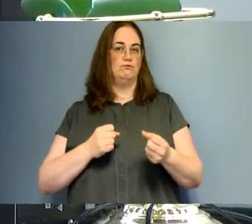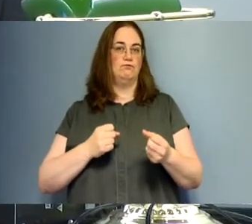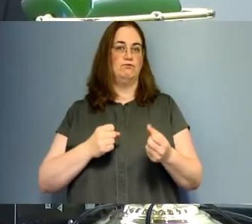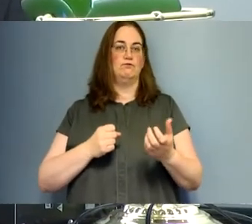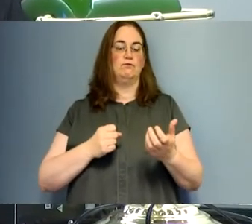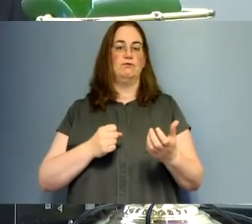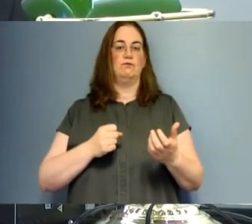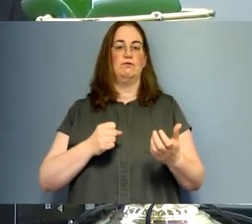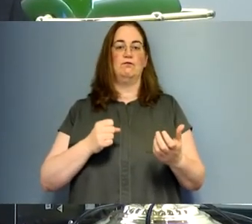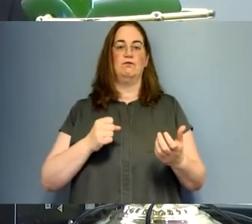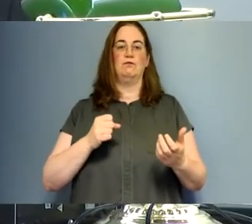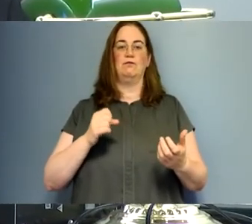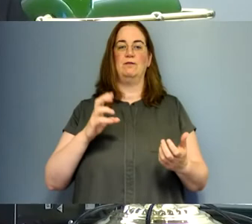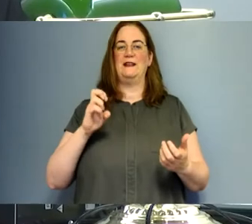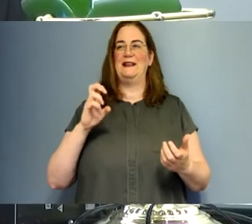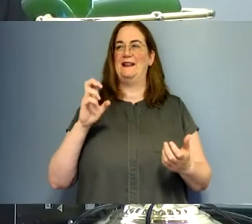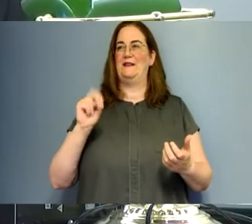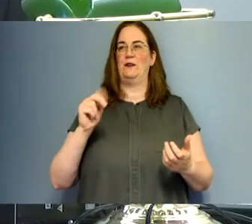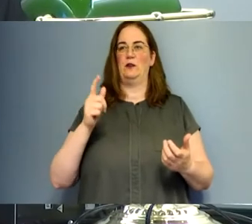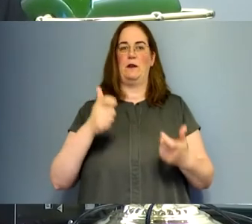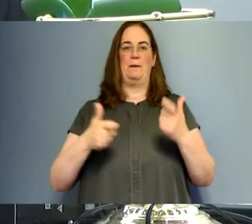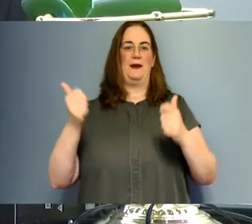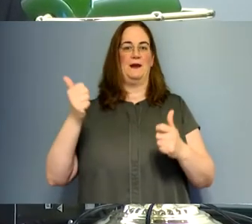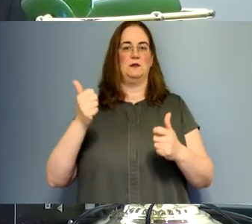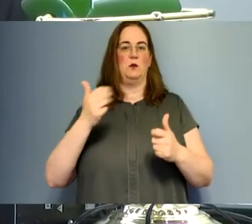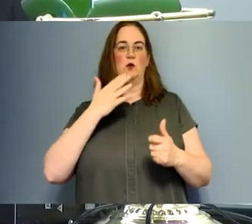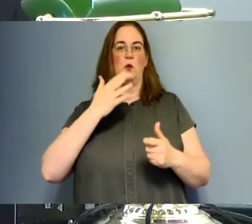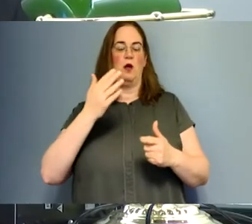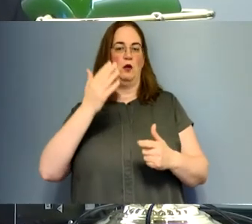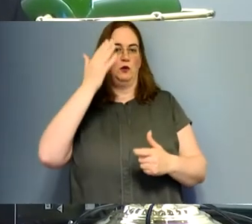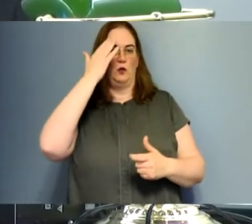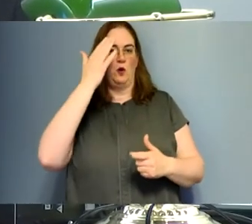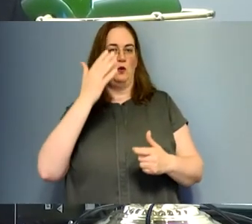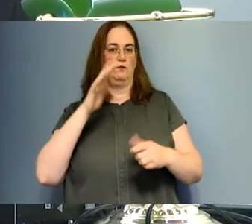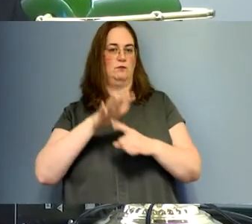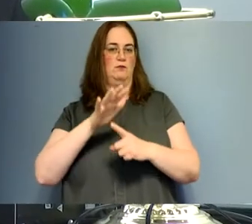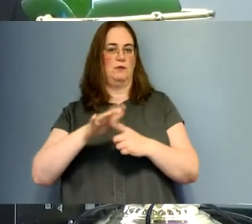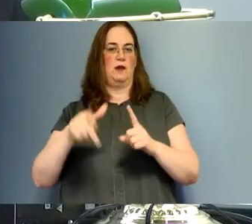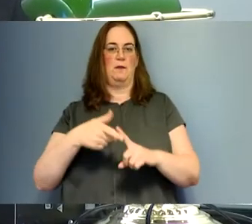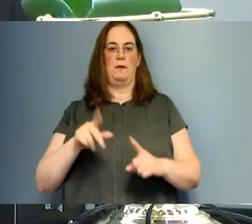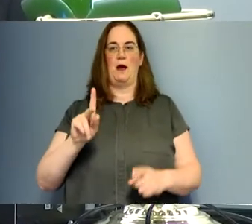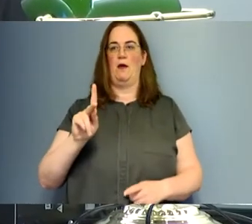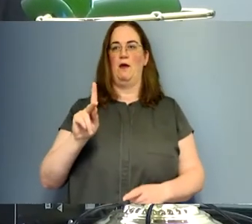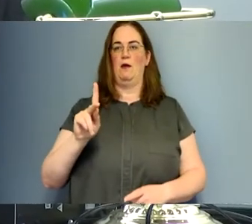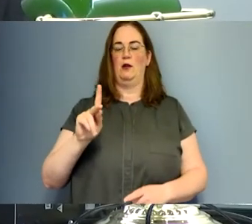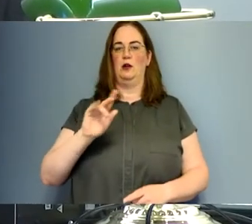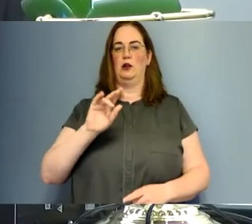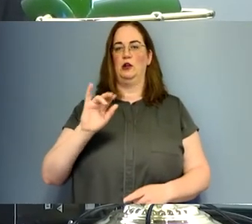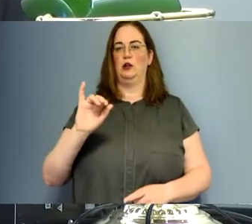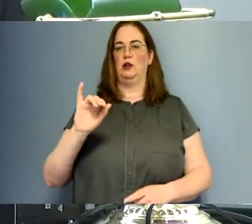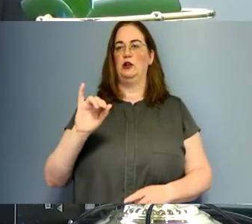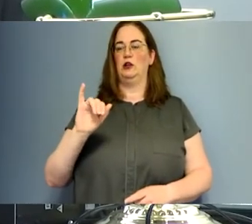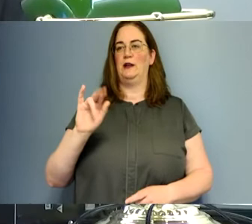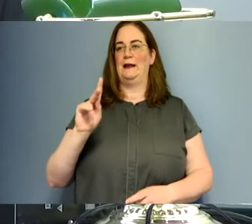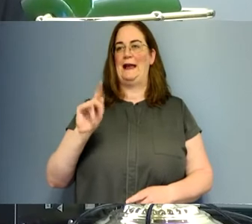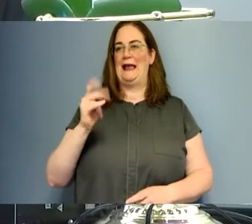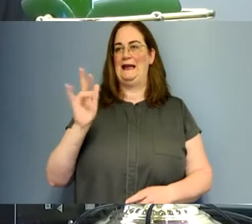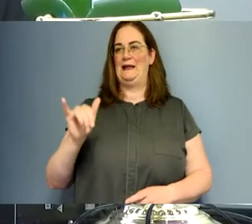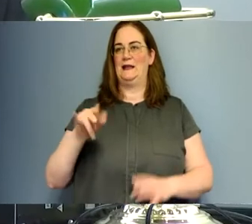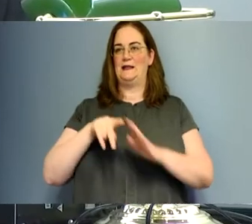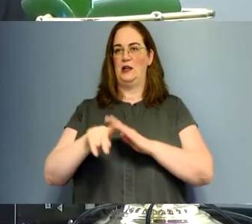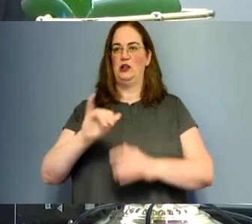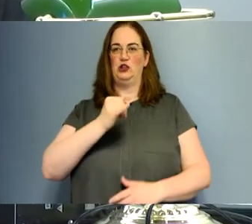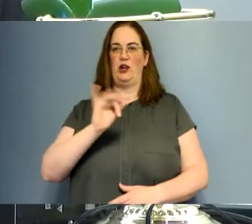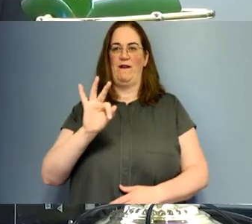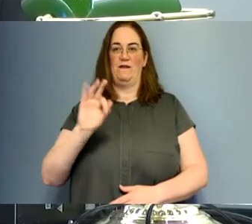Even the biggest, most well-known, most popular, most talked-about conspiracy theory about the Kennedy assassination, I don't believe at all. Every single piece